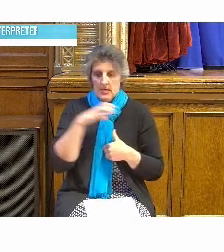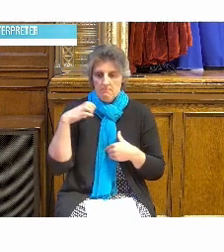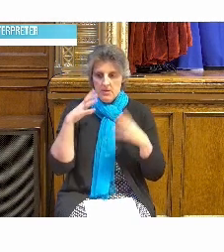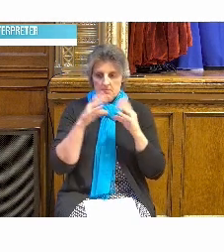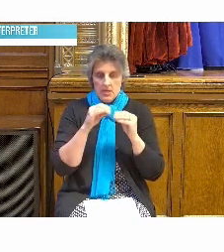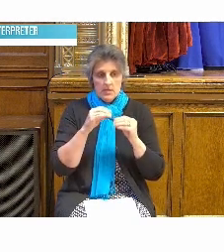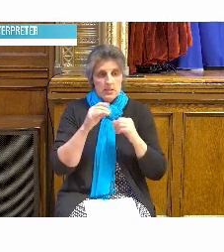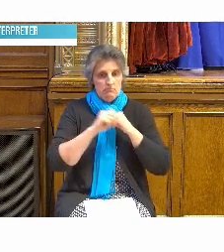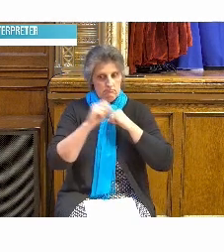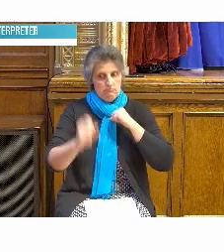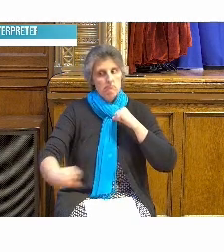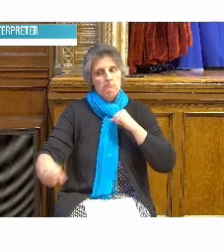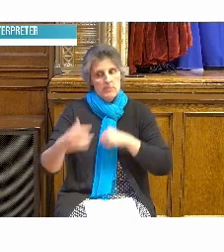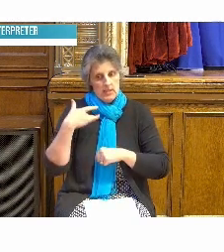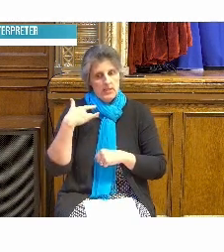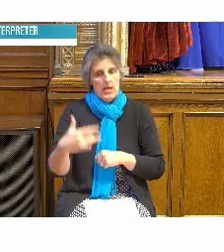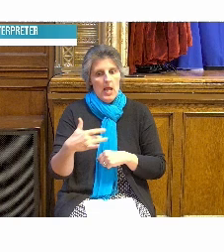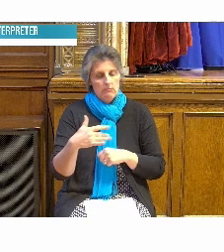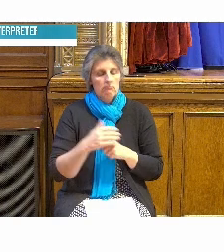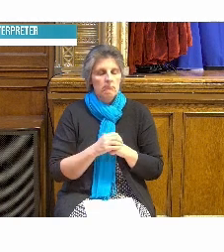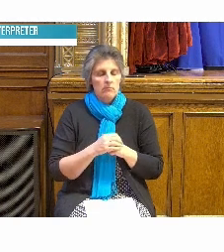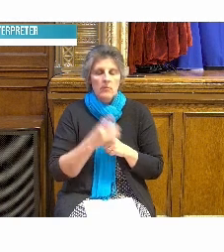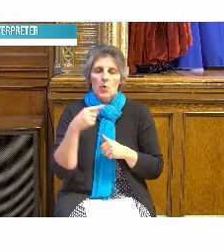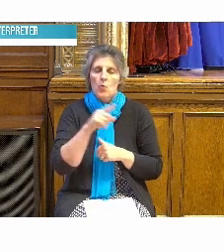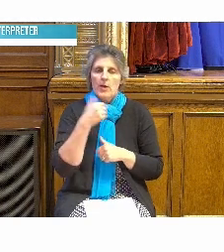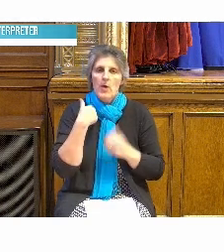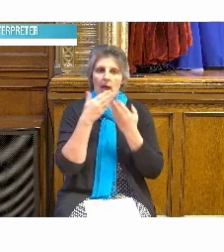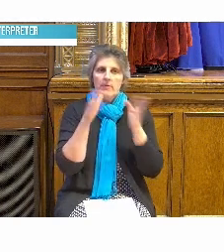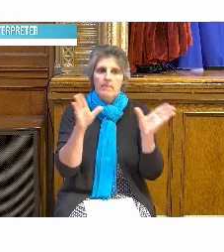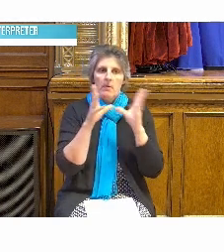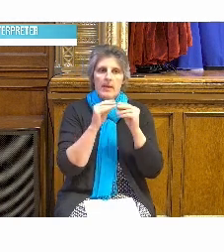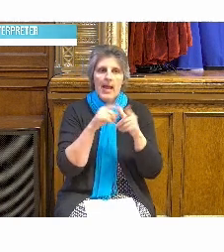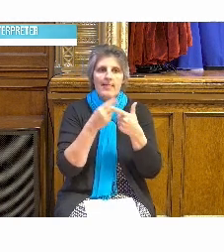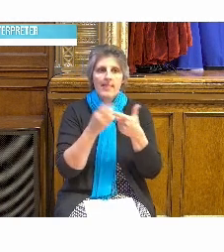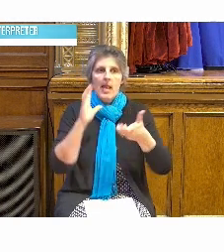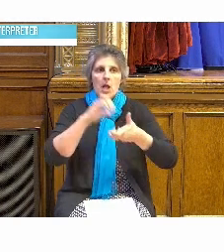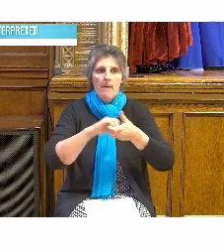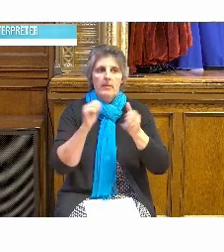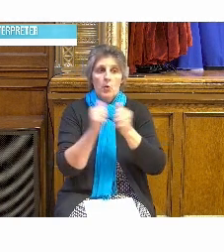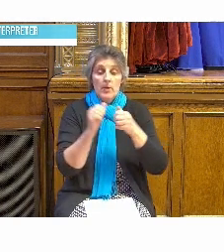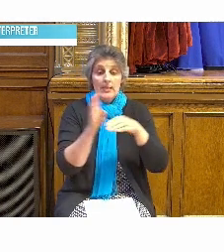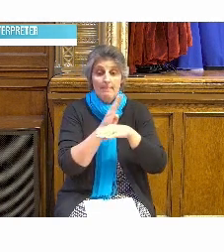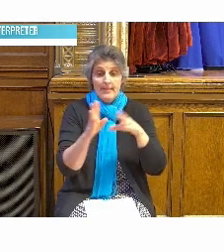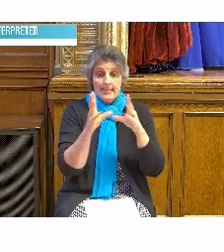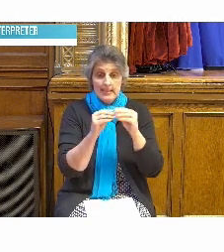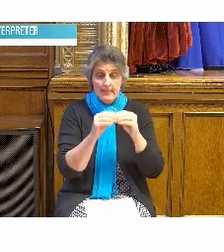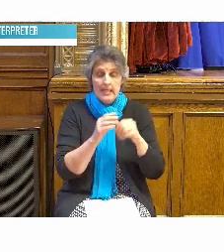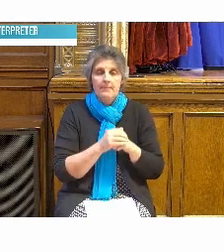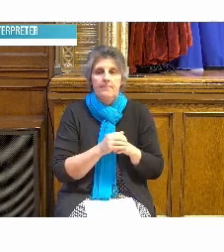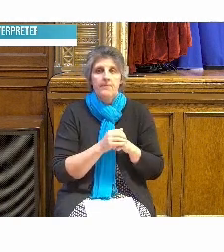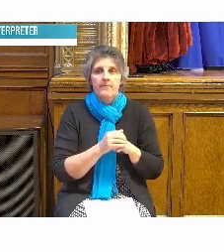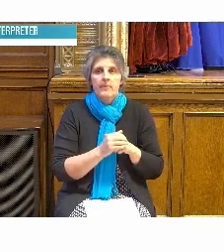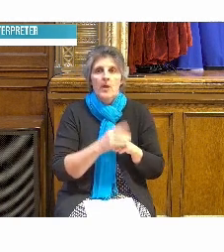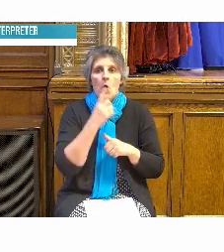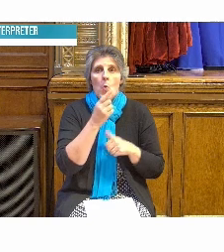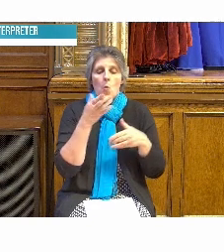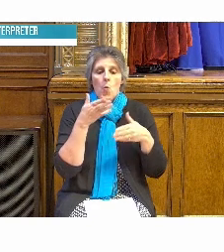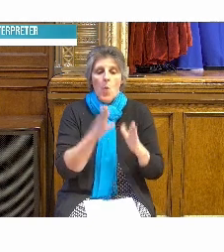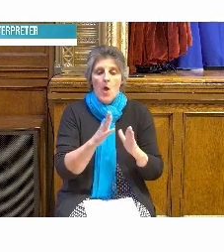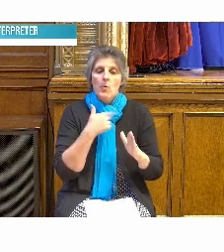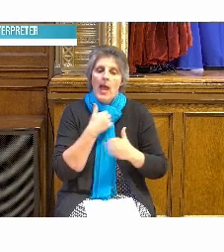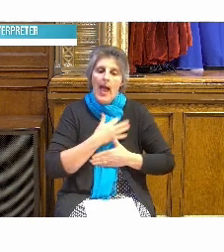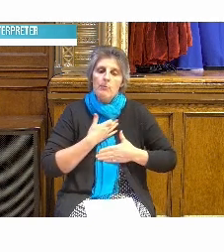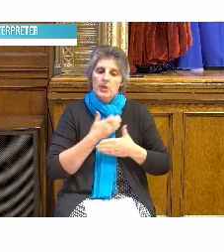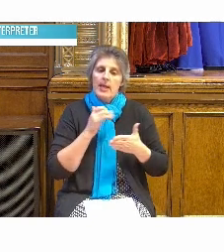run long. When you have the public meeting and you couple it with the business meeting, one way I